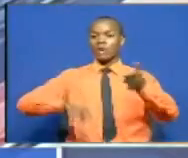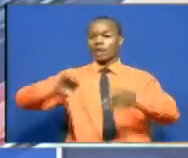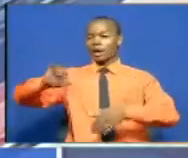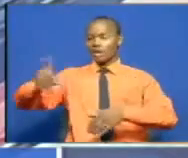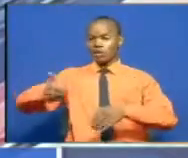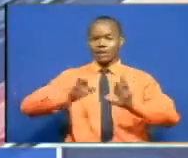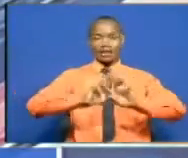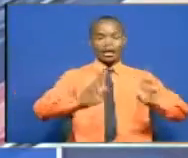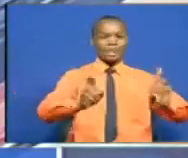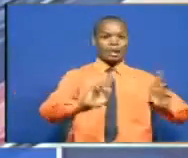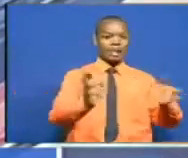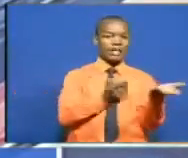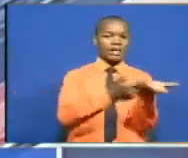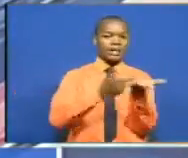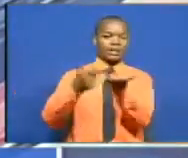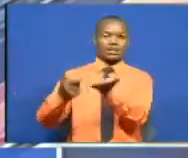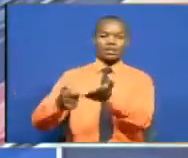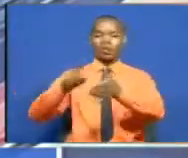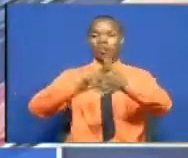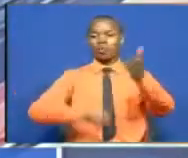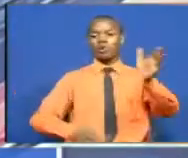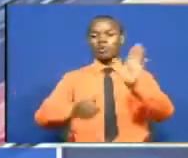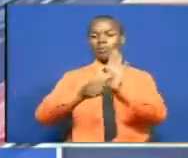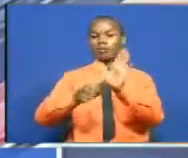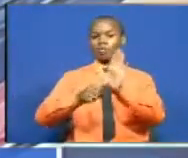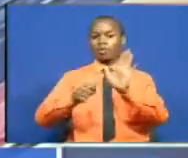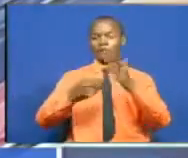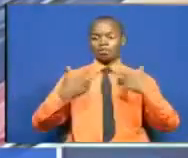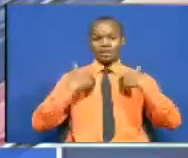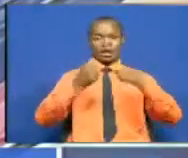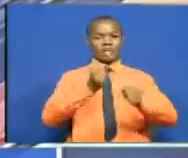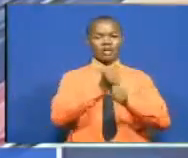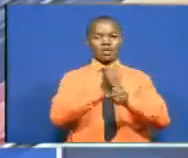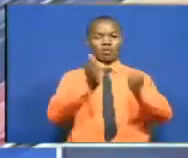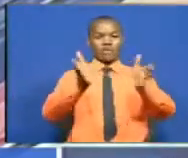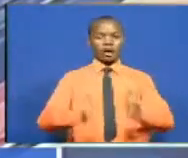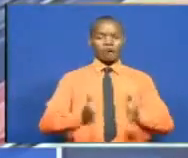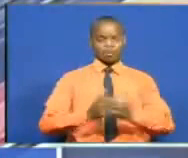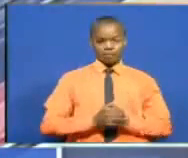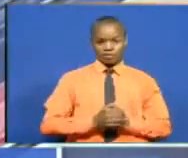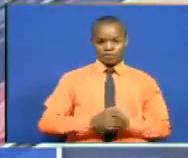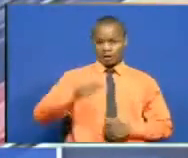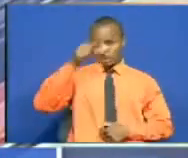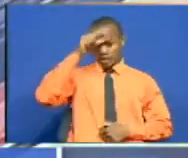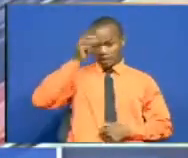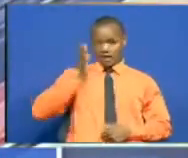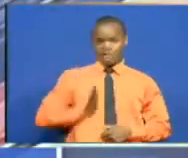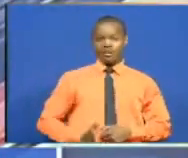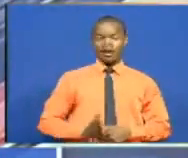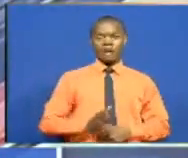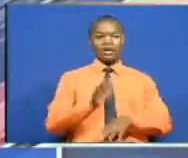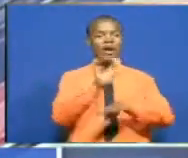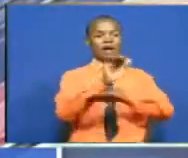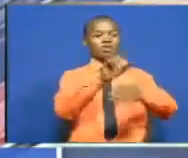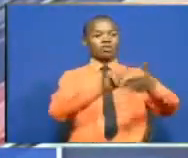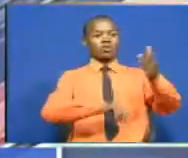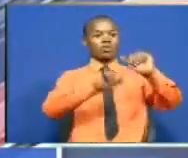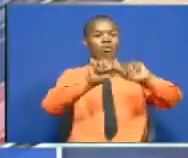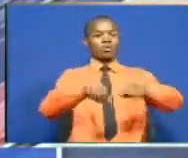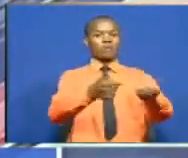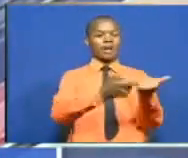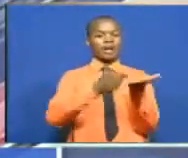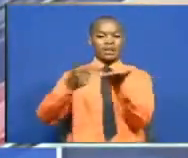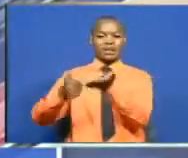over issues raised by medics. The county boasts in pleading with the caregivers called for sobriety in a bid to avert a looming